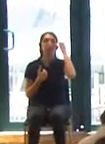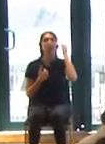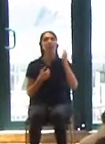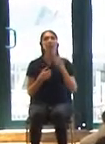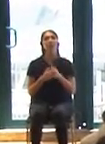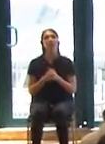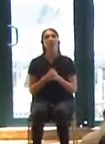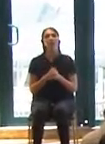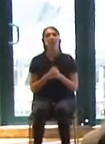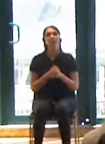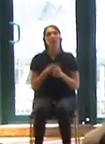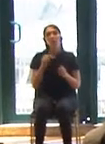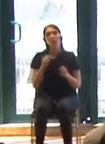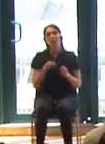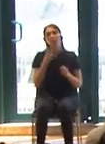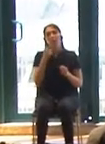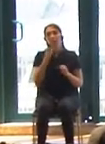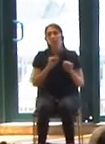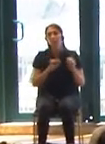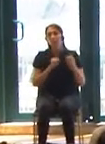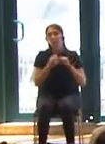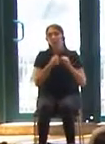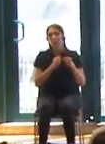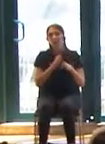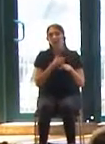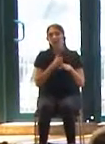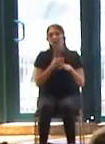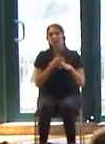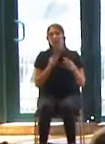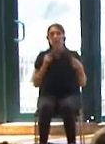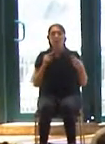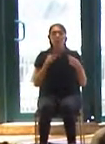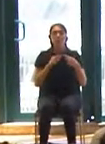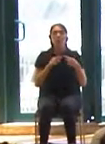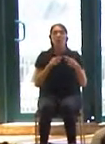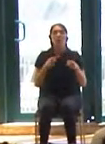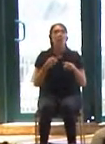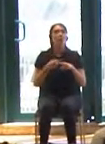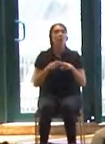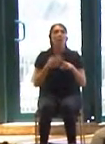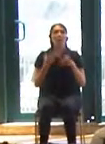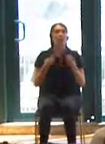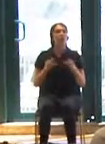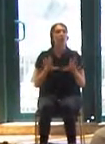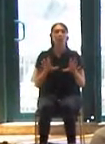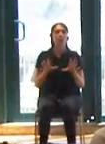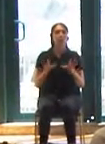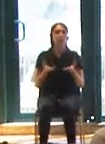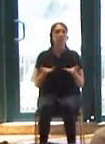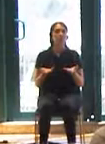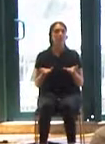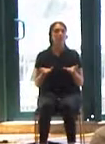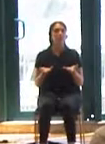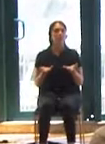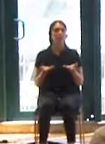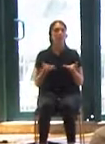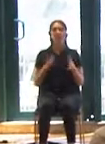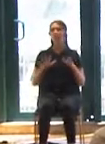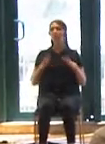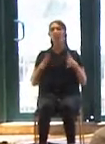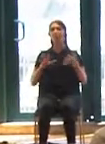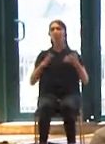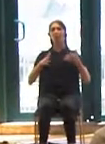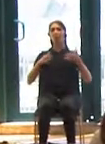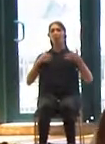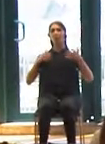ecology struggle i think that that there needs to be more rapprochement between these two movements we need to need more